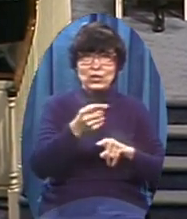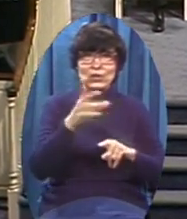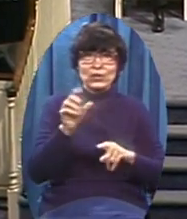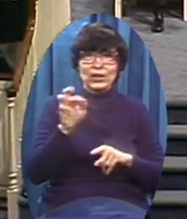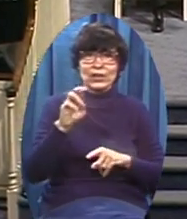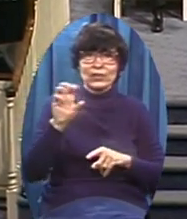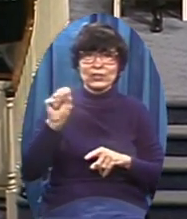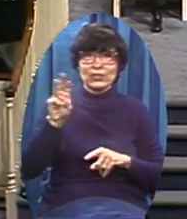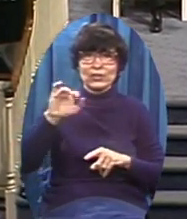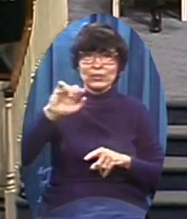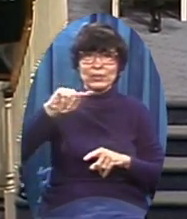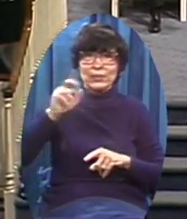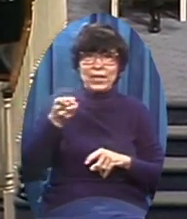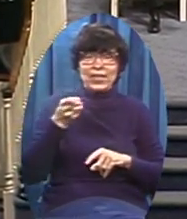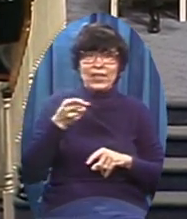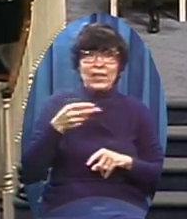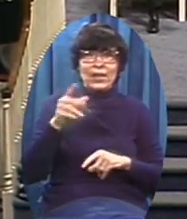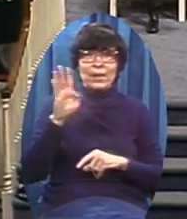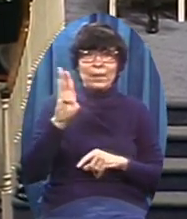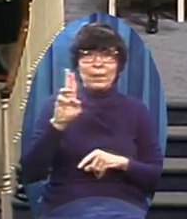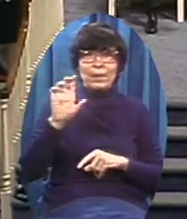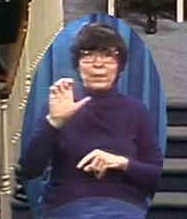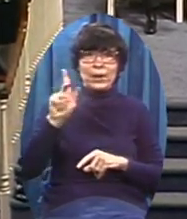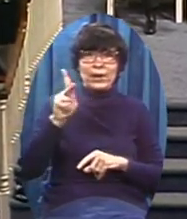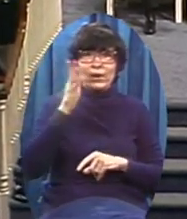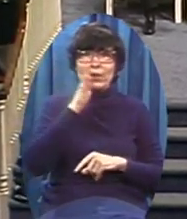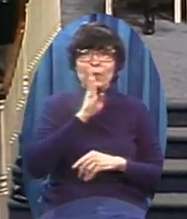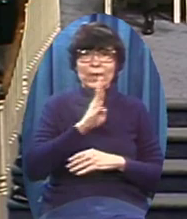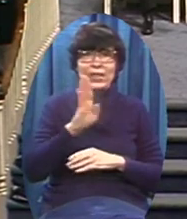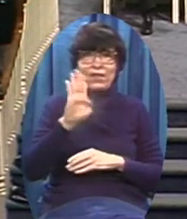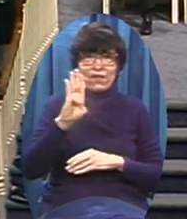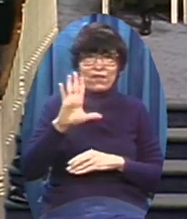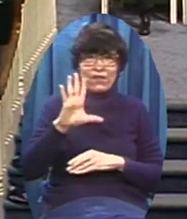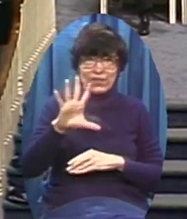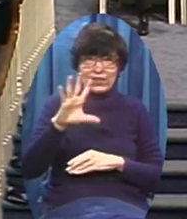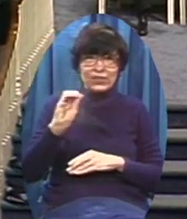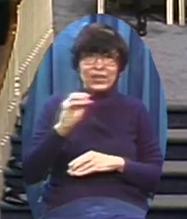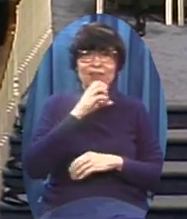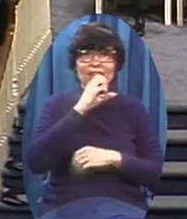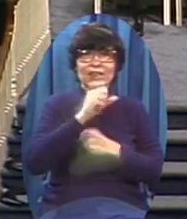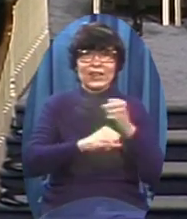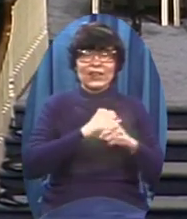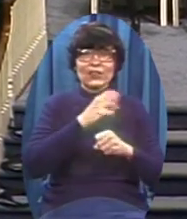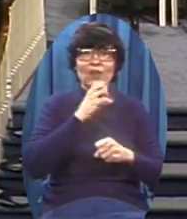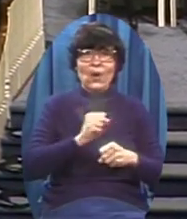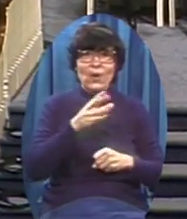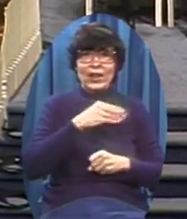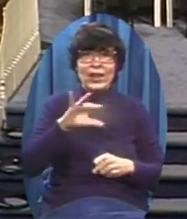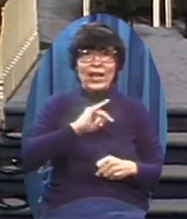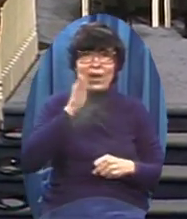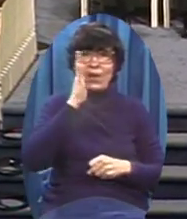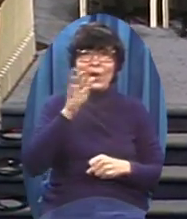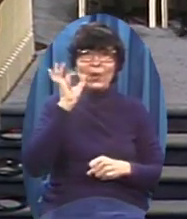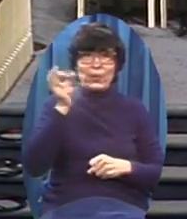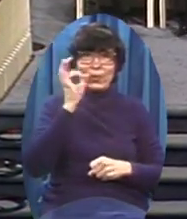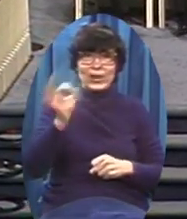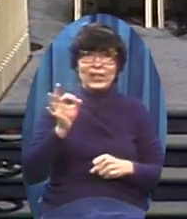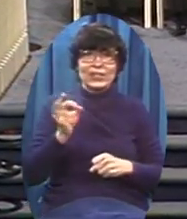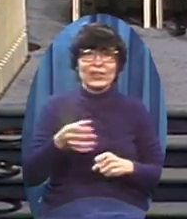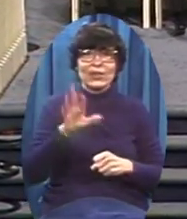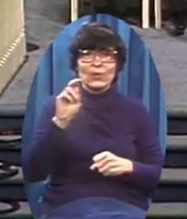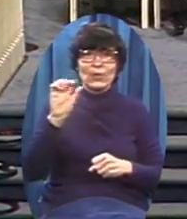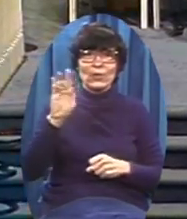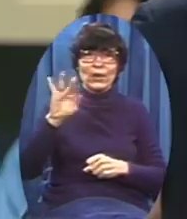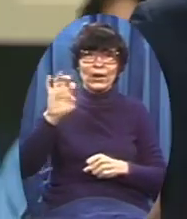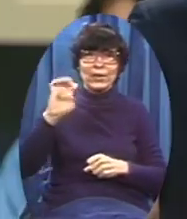will have preached his funeral years ago. Don't you think so? Possibly. Patty, congratulations. God bless